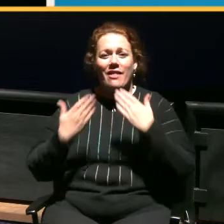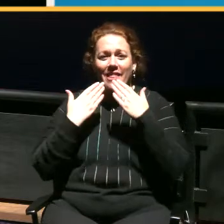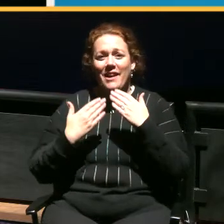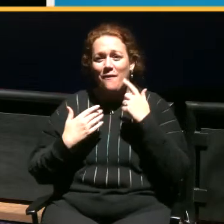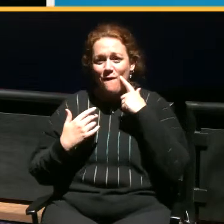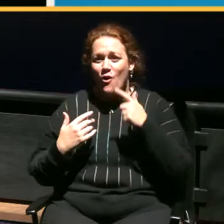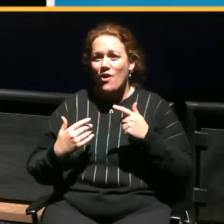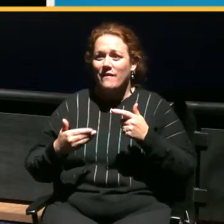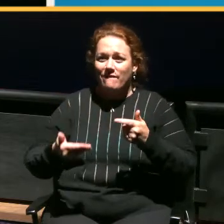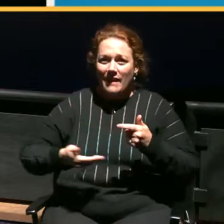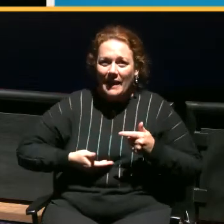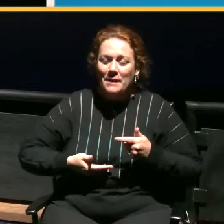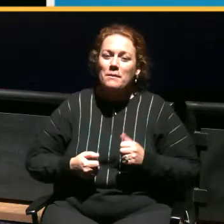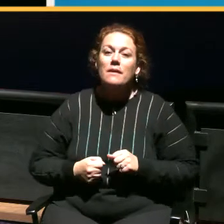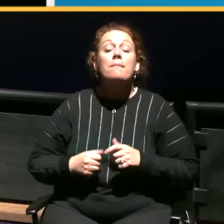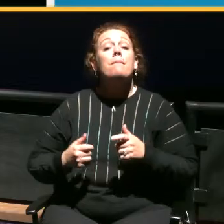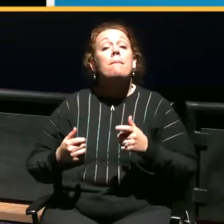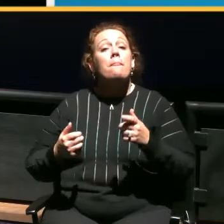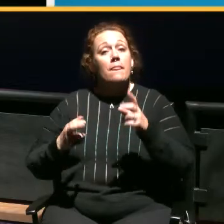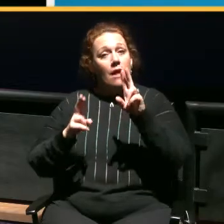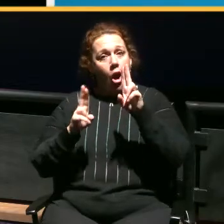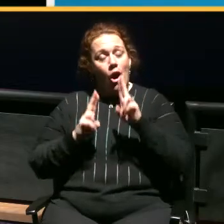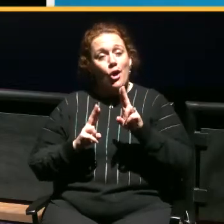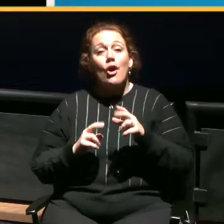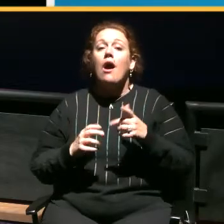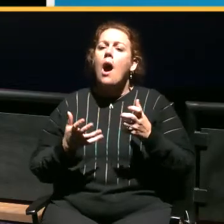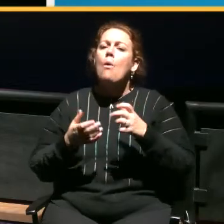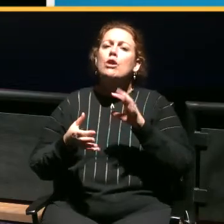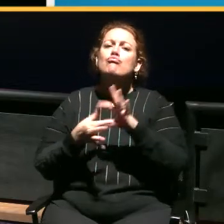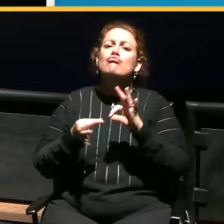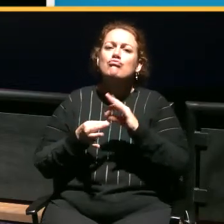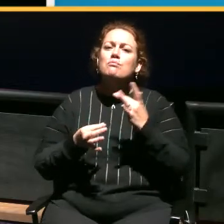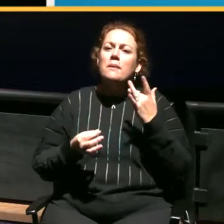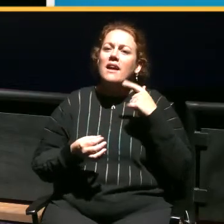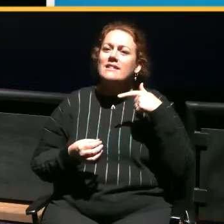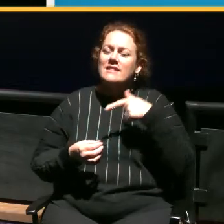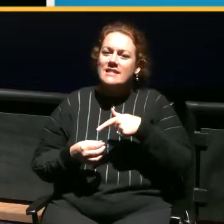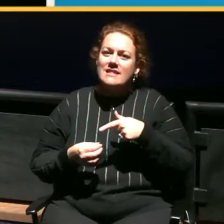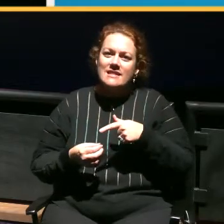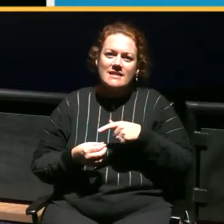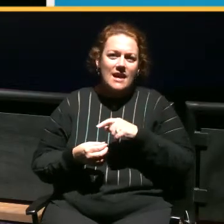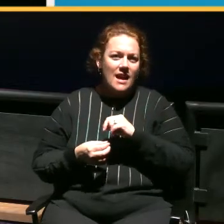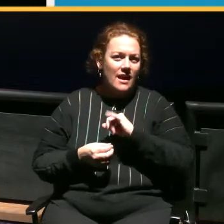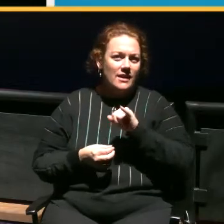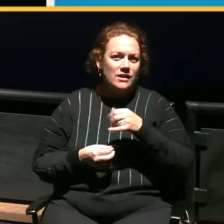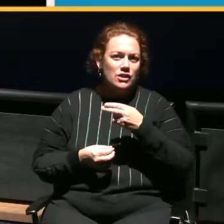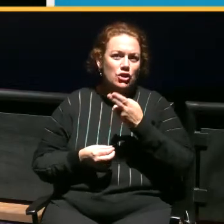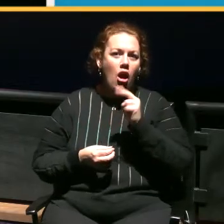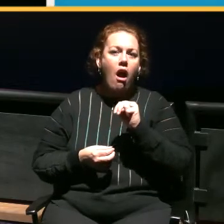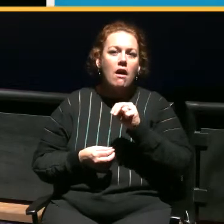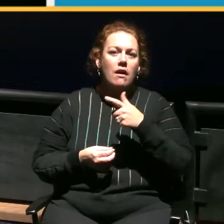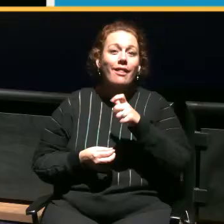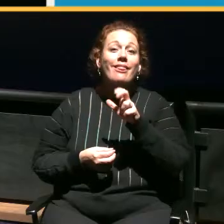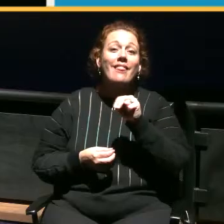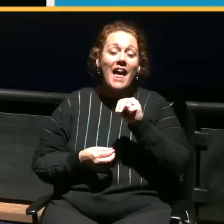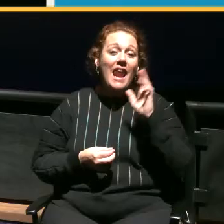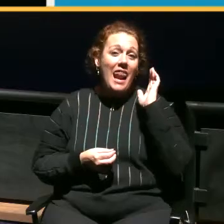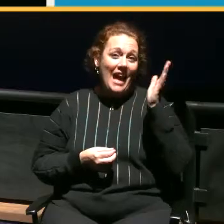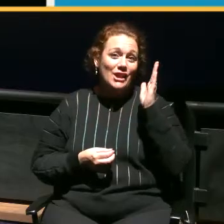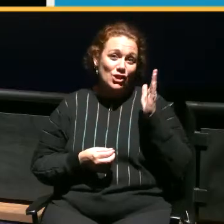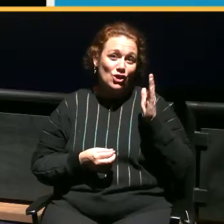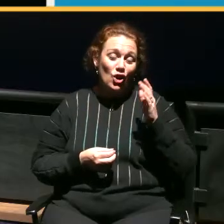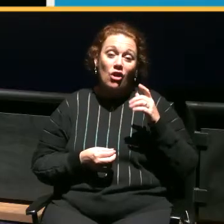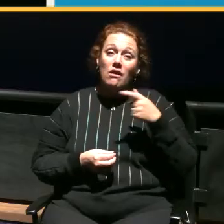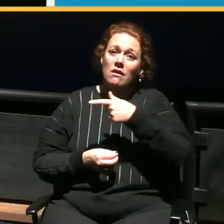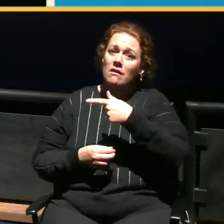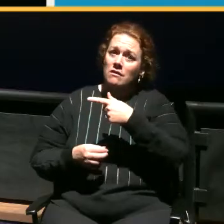quite an honor. I did want to say something, since this is the John Glenn lecture, about John Glenn. So he had his